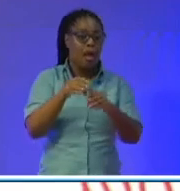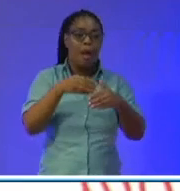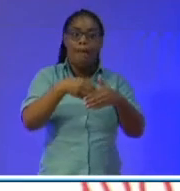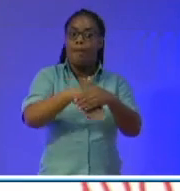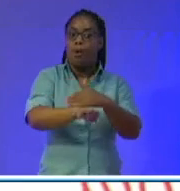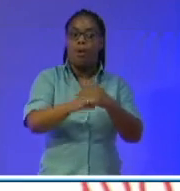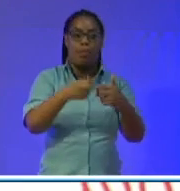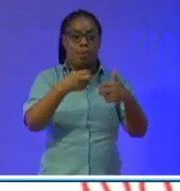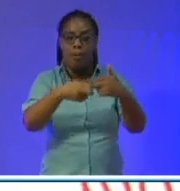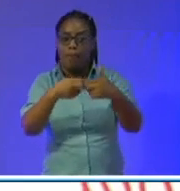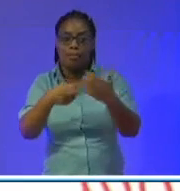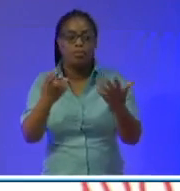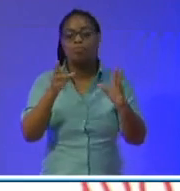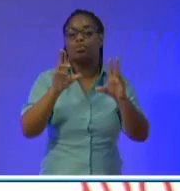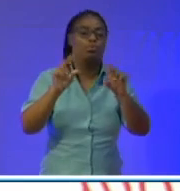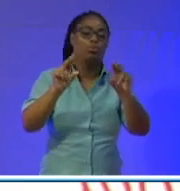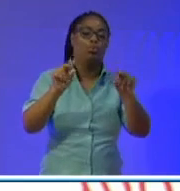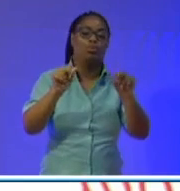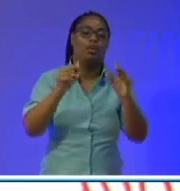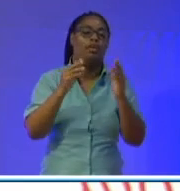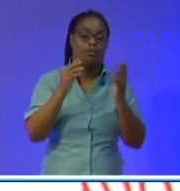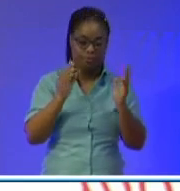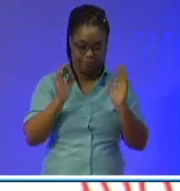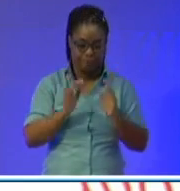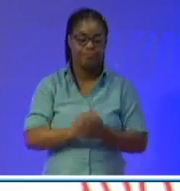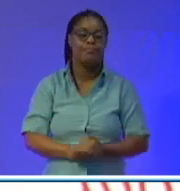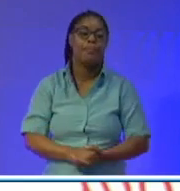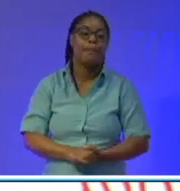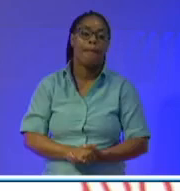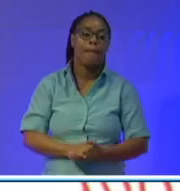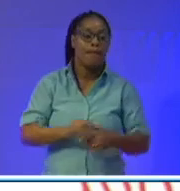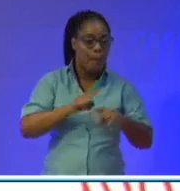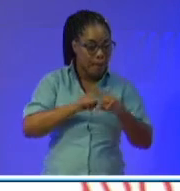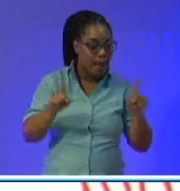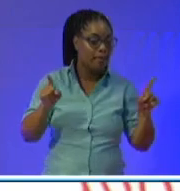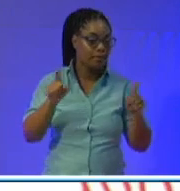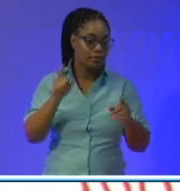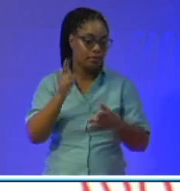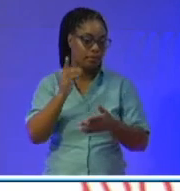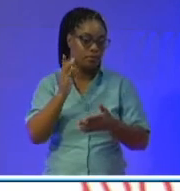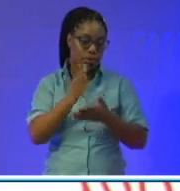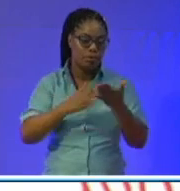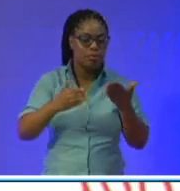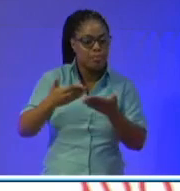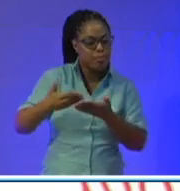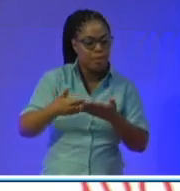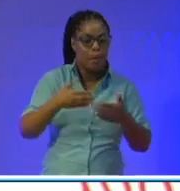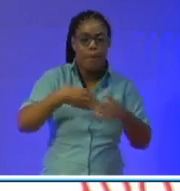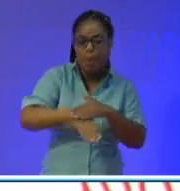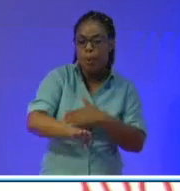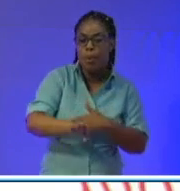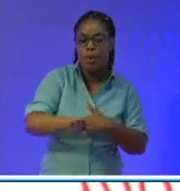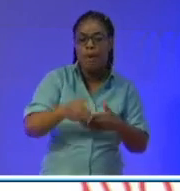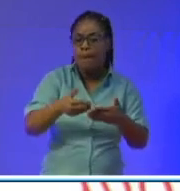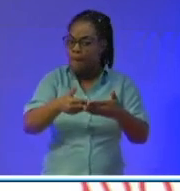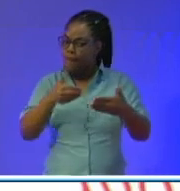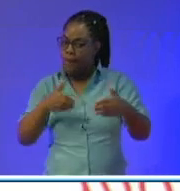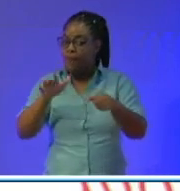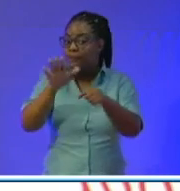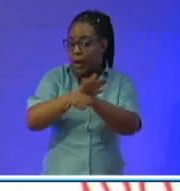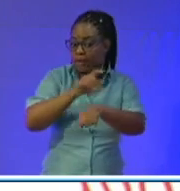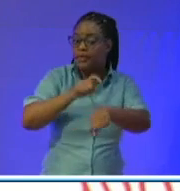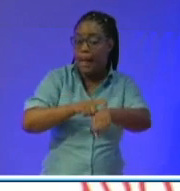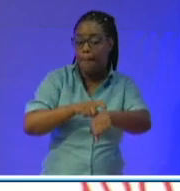terms of having smaller babies, preterm babies. But then I did mention that we have seen mother-to-child